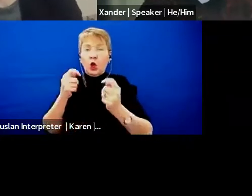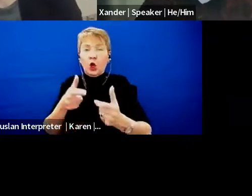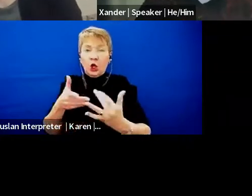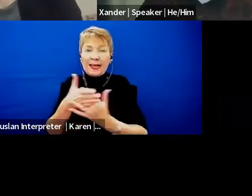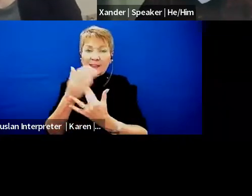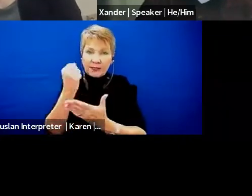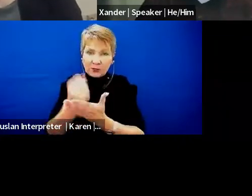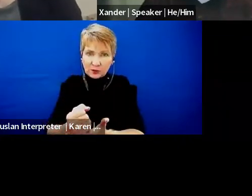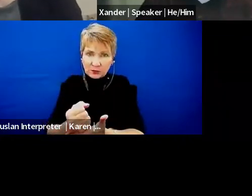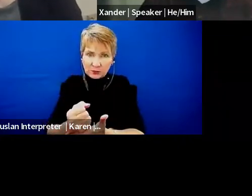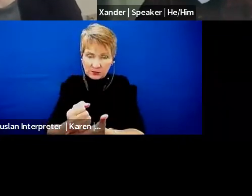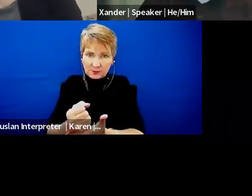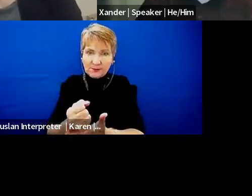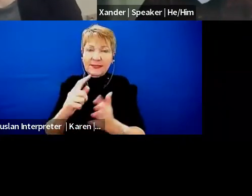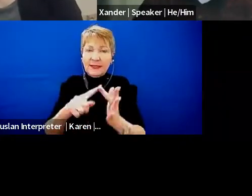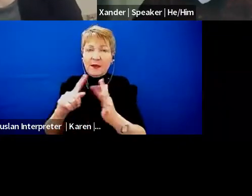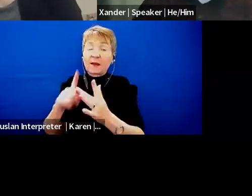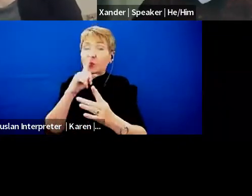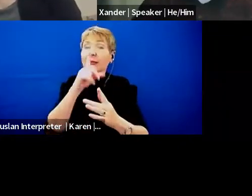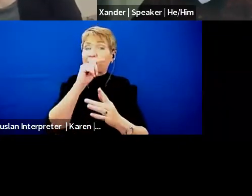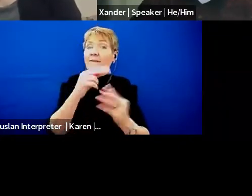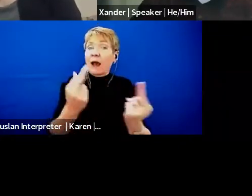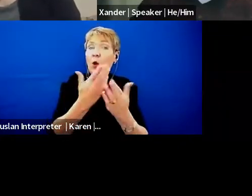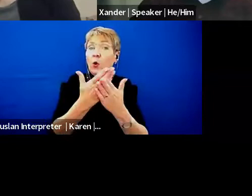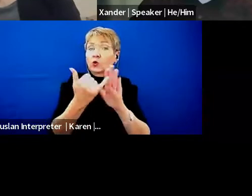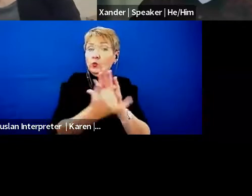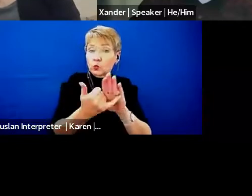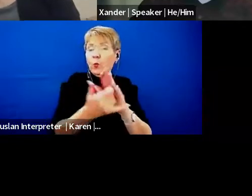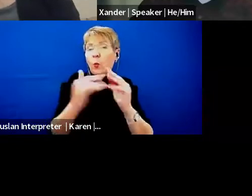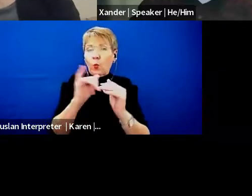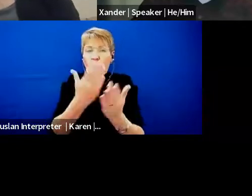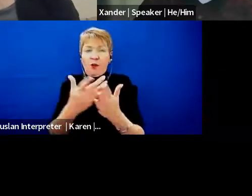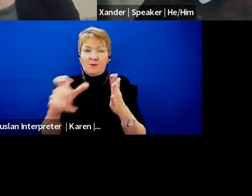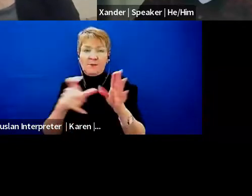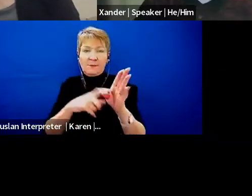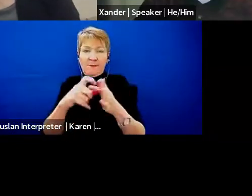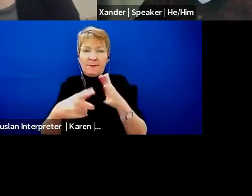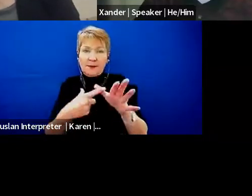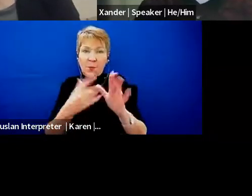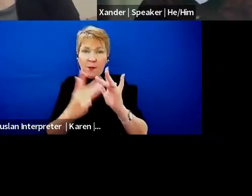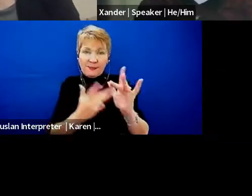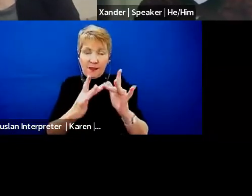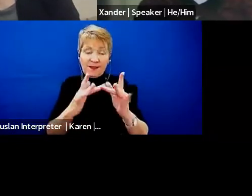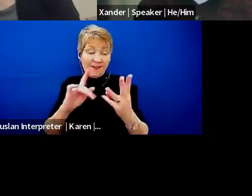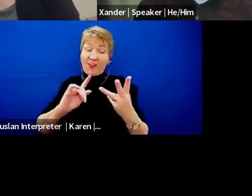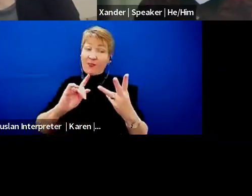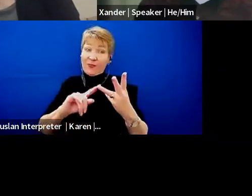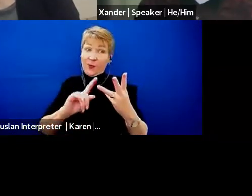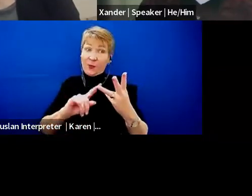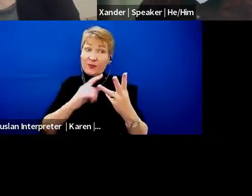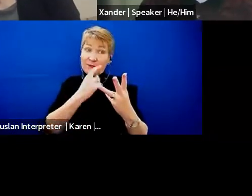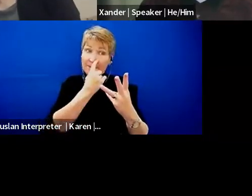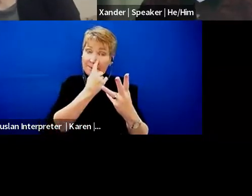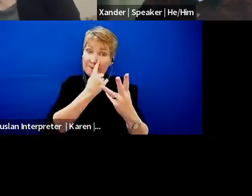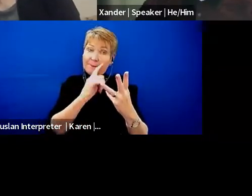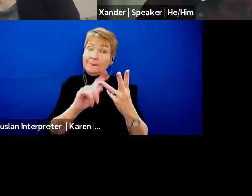available as recordings on our YouTube channel or on the CYDA website. And this 3rd topic we're